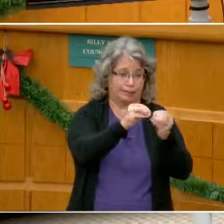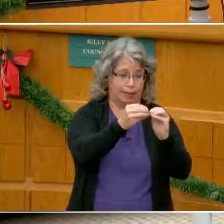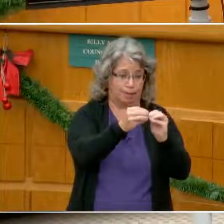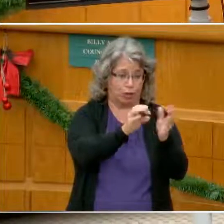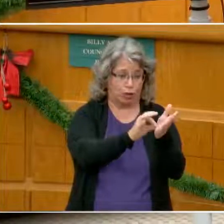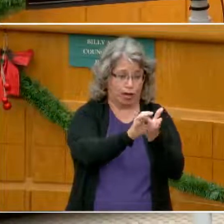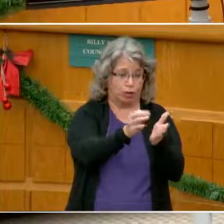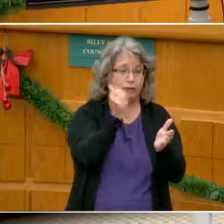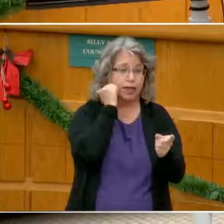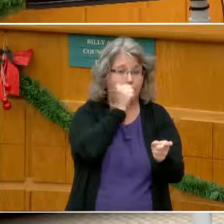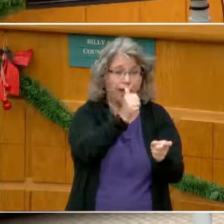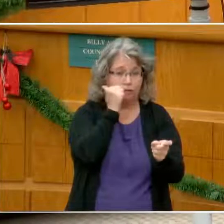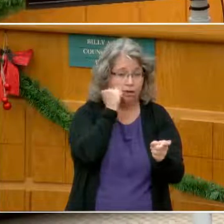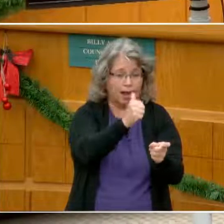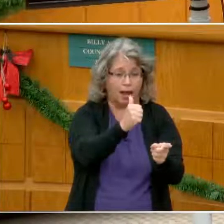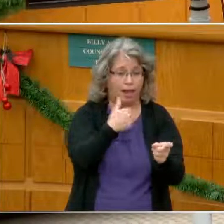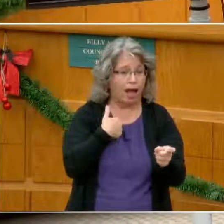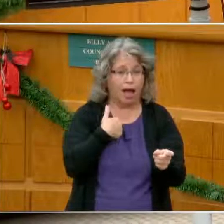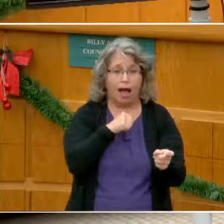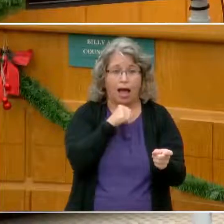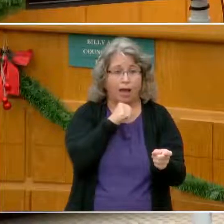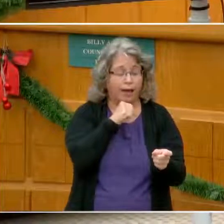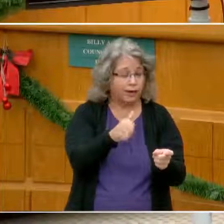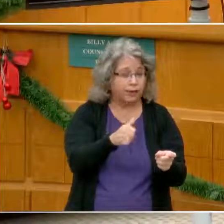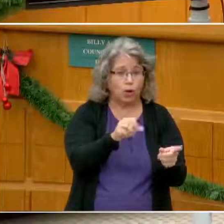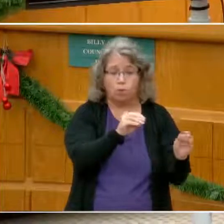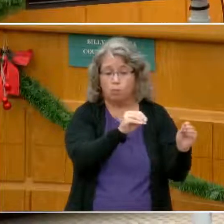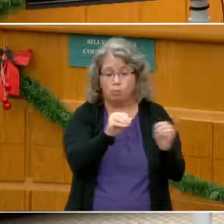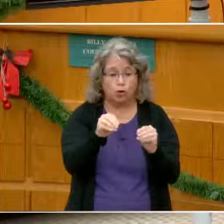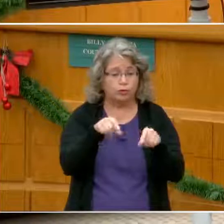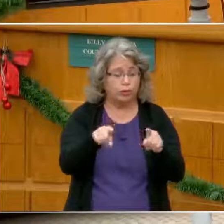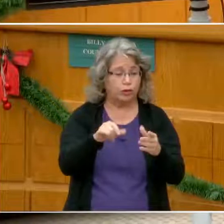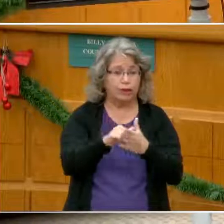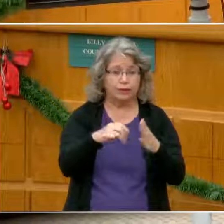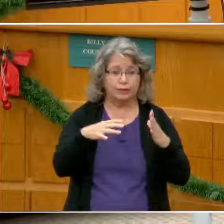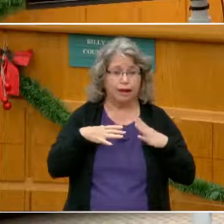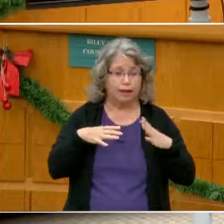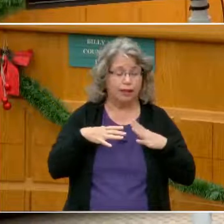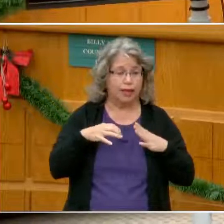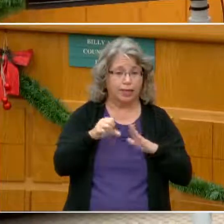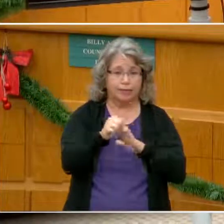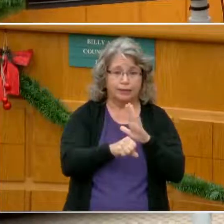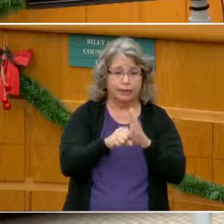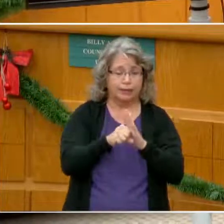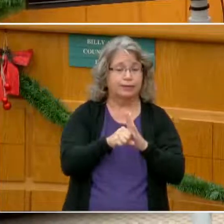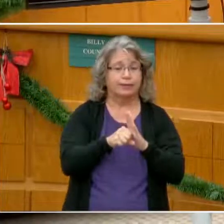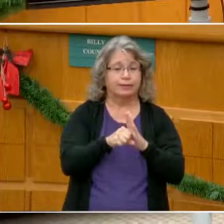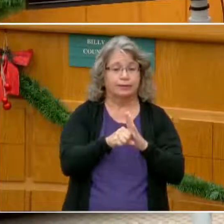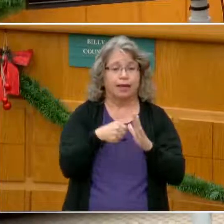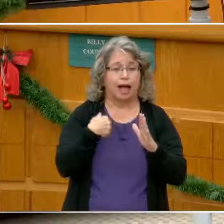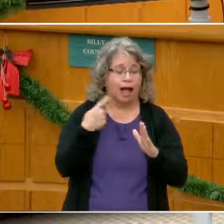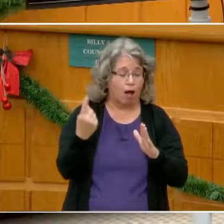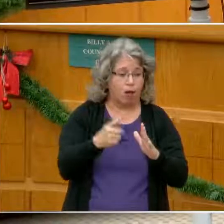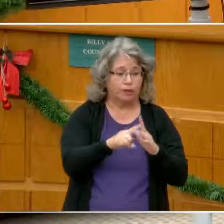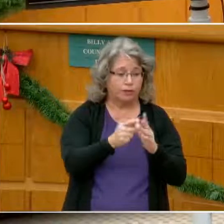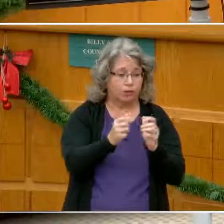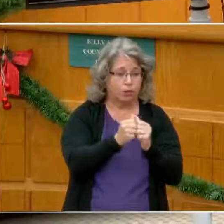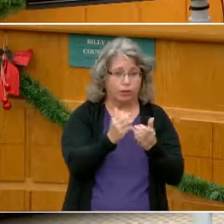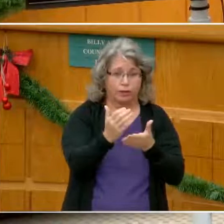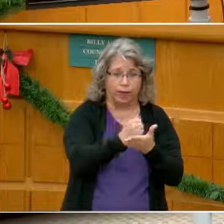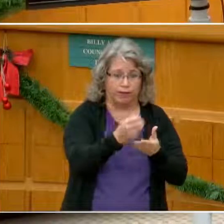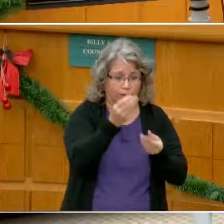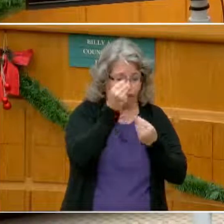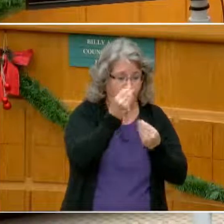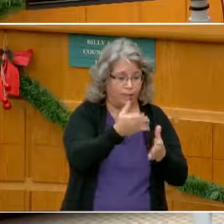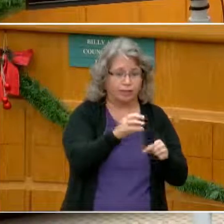holiday season without starting with my, texts that tell us in public health and in emergency management what's